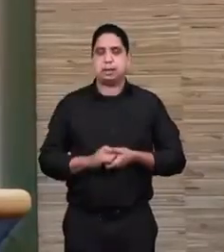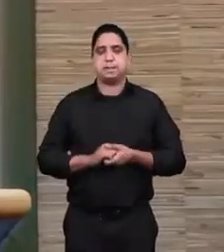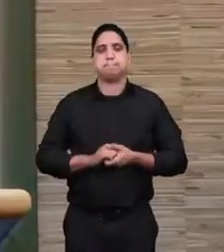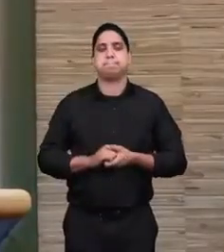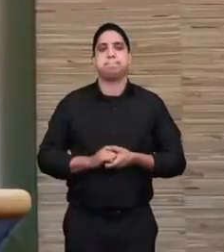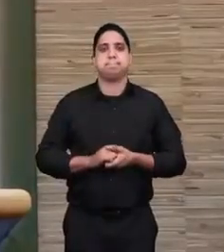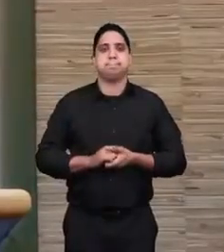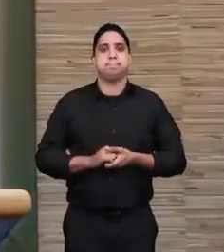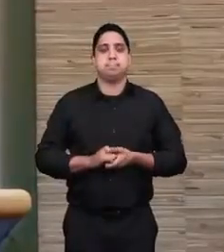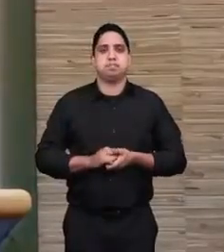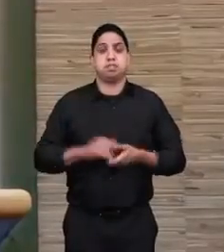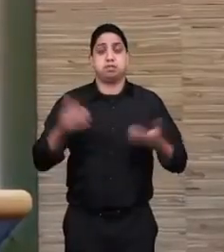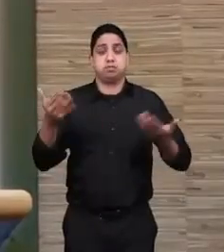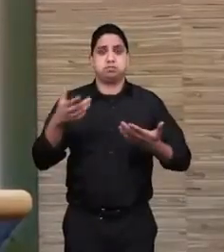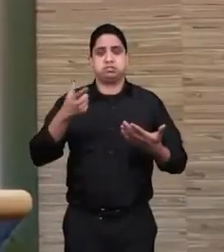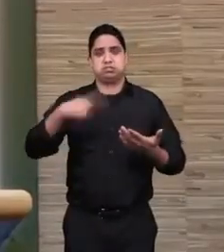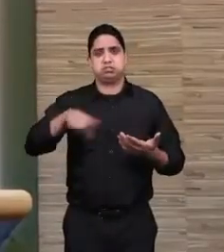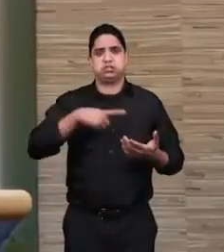have approximately,